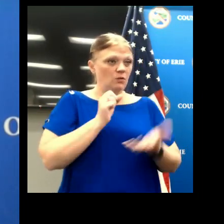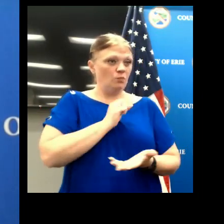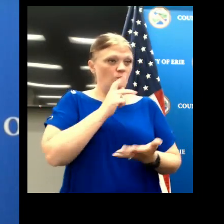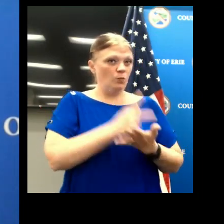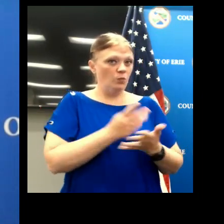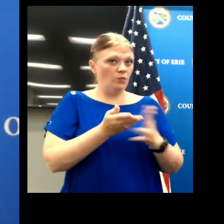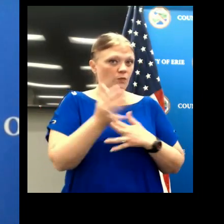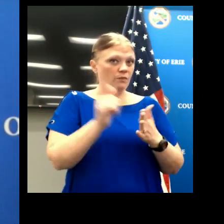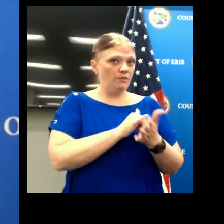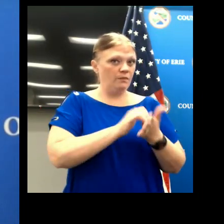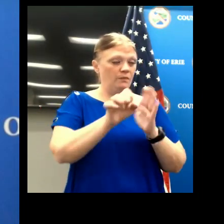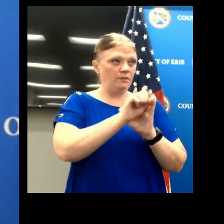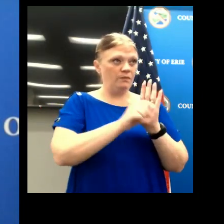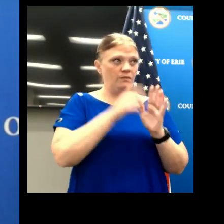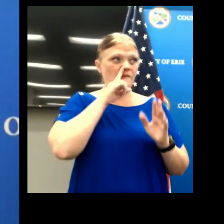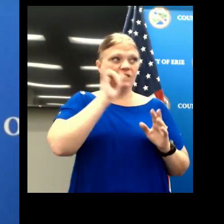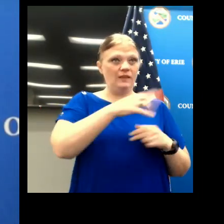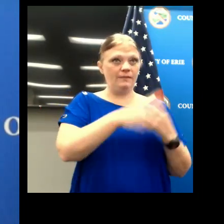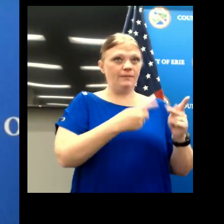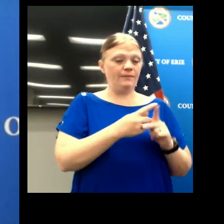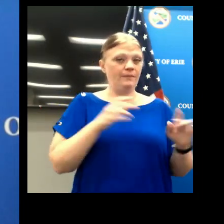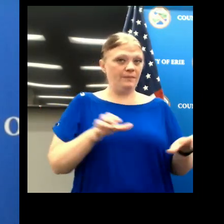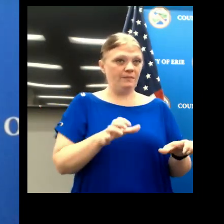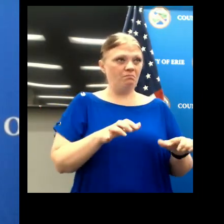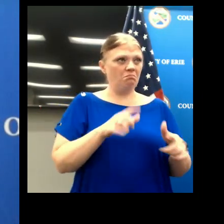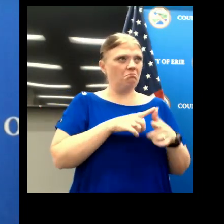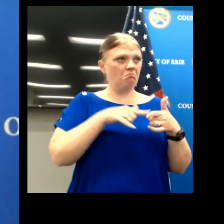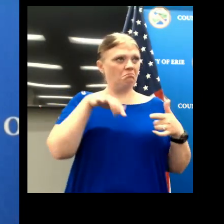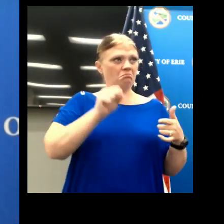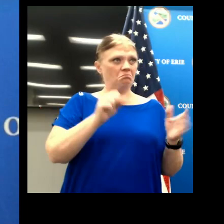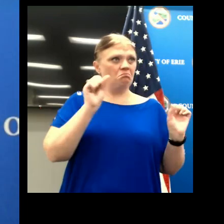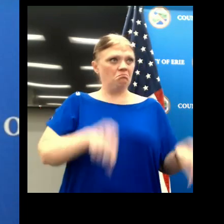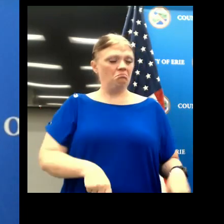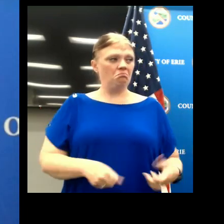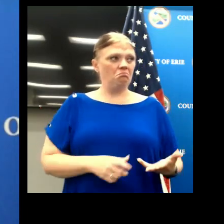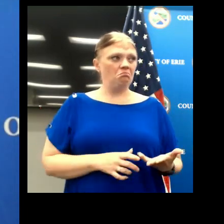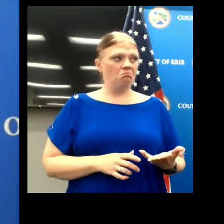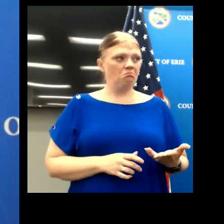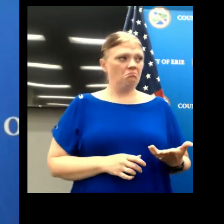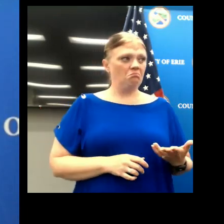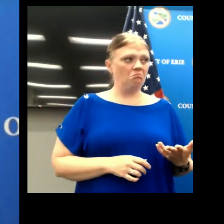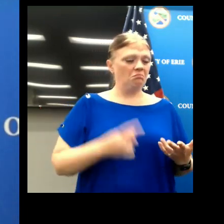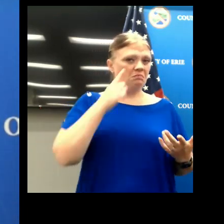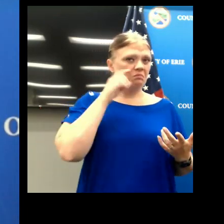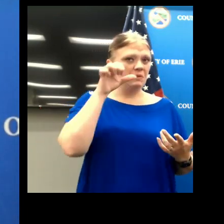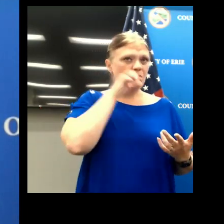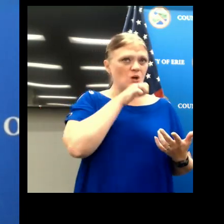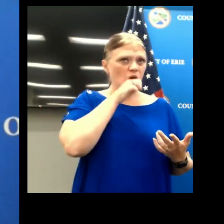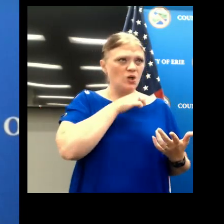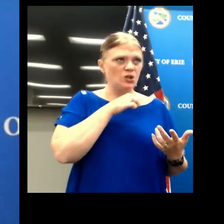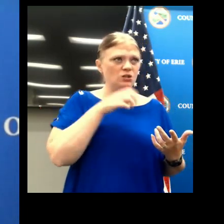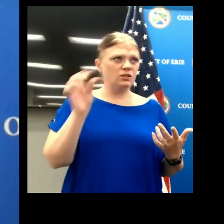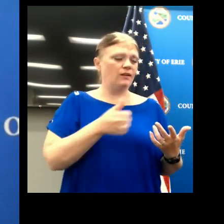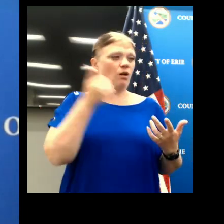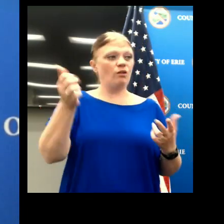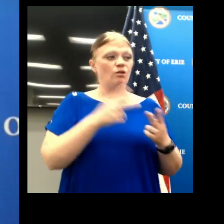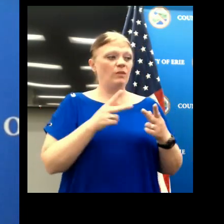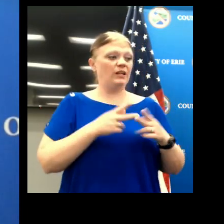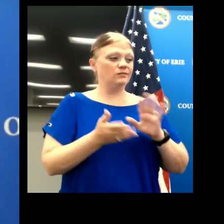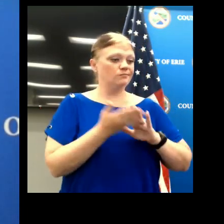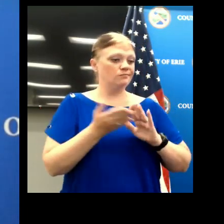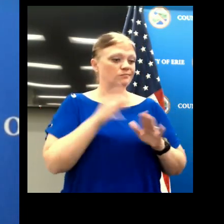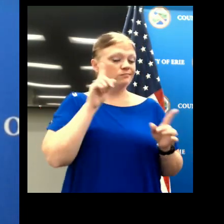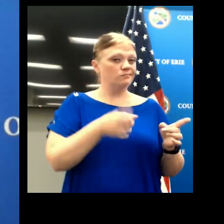York State for this type of activity, yes, it can be done. I think the bars need, and these other ones that run it, just